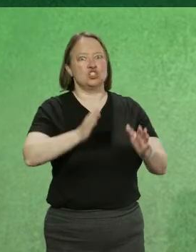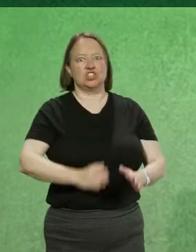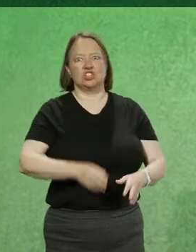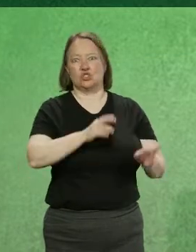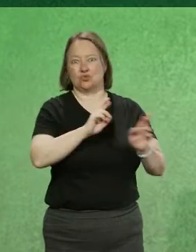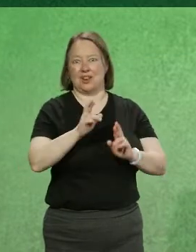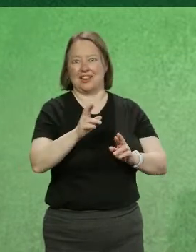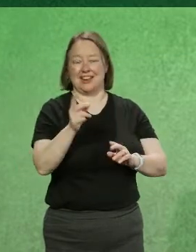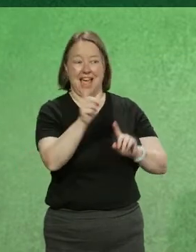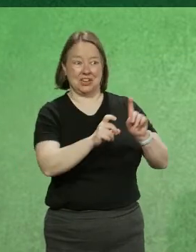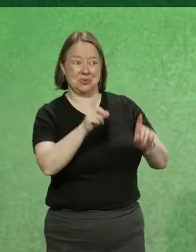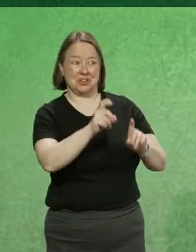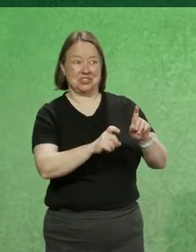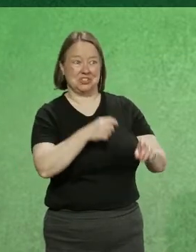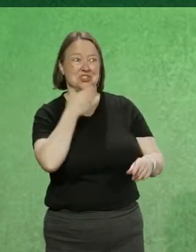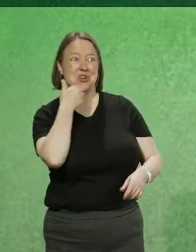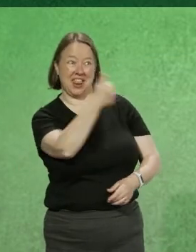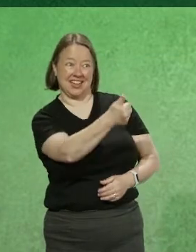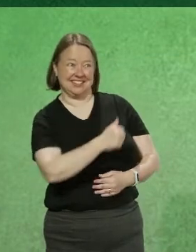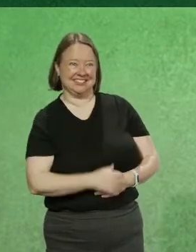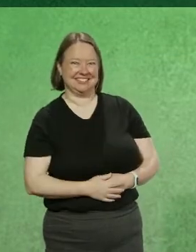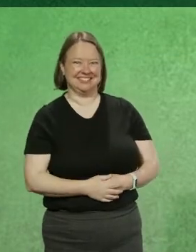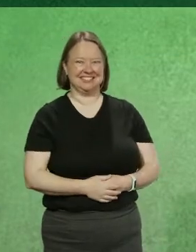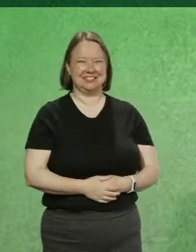ask you some questions. Good luck.